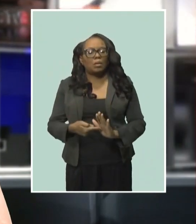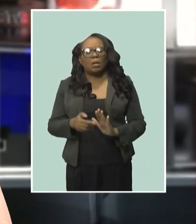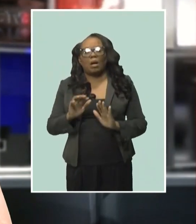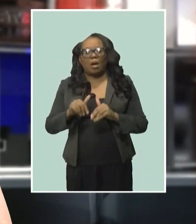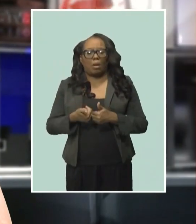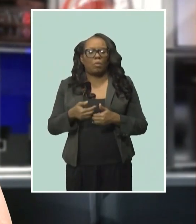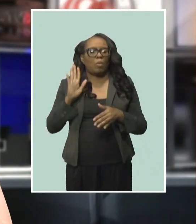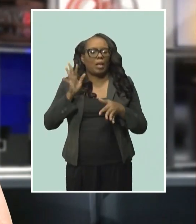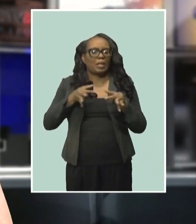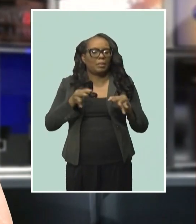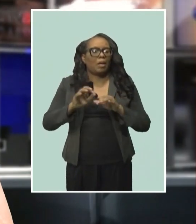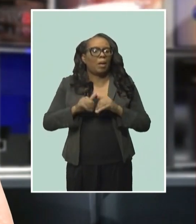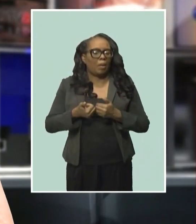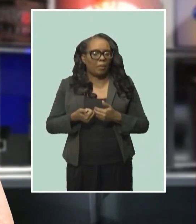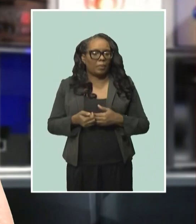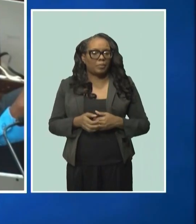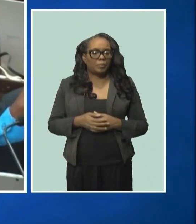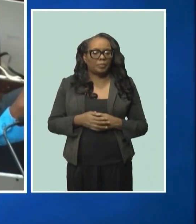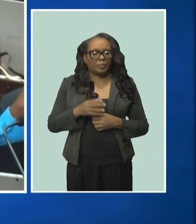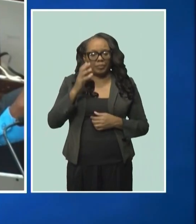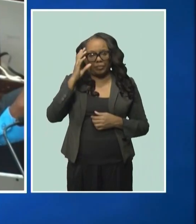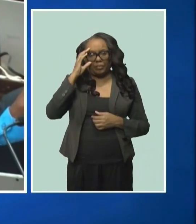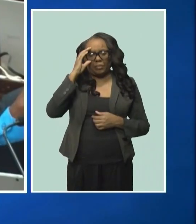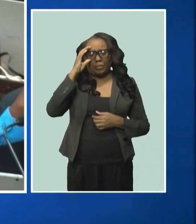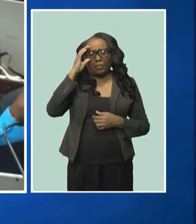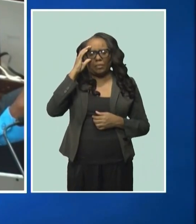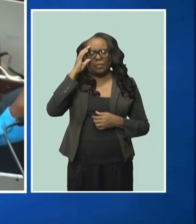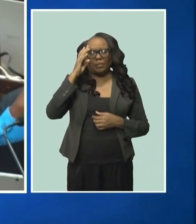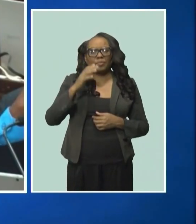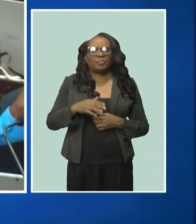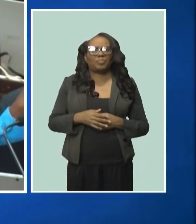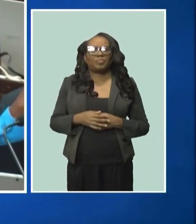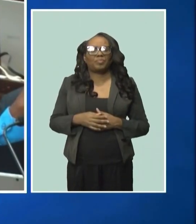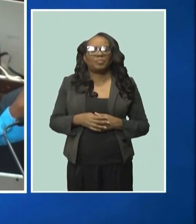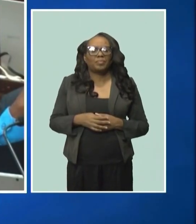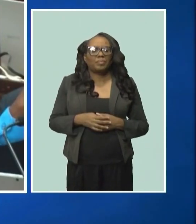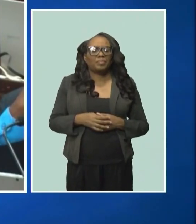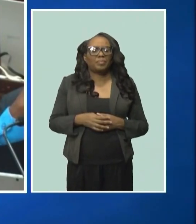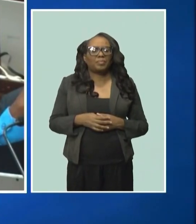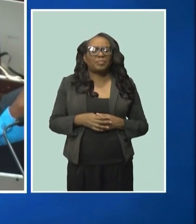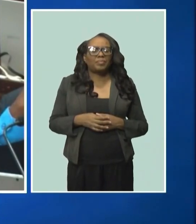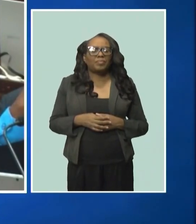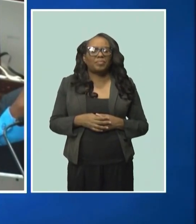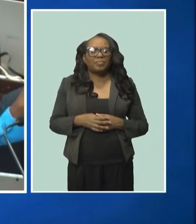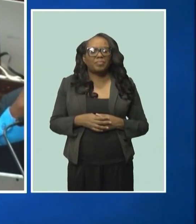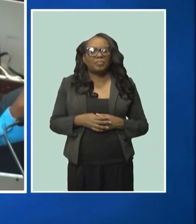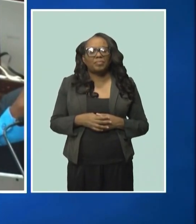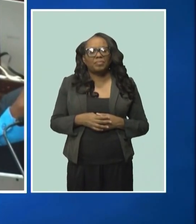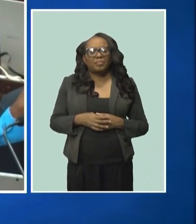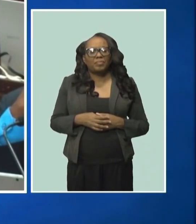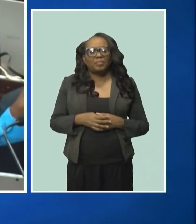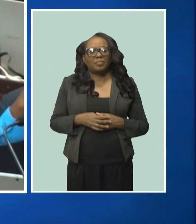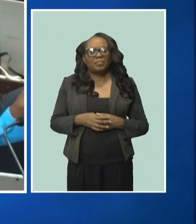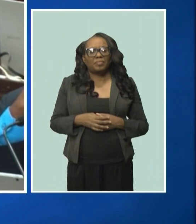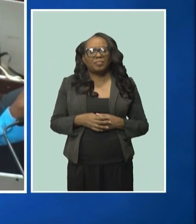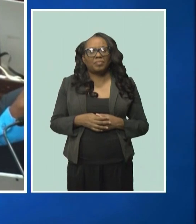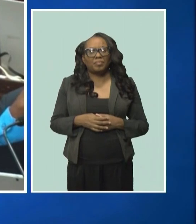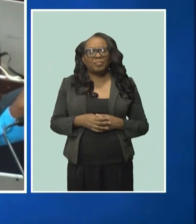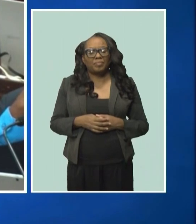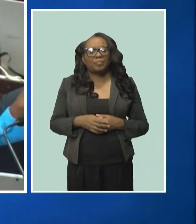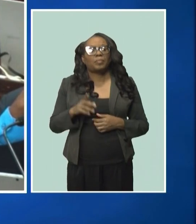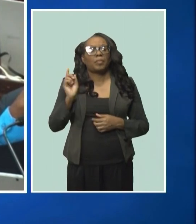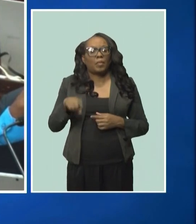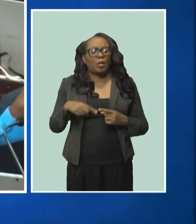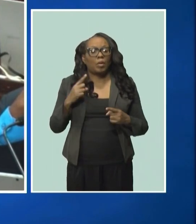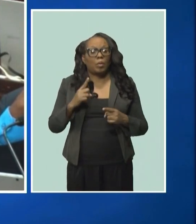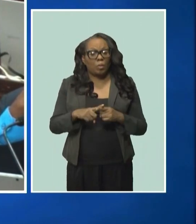operate. They have been told in no uncertain terms that when they are going